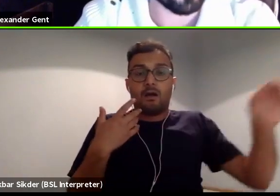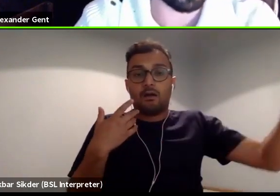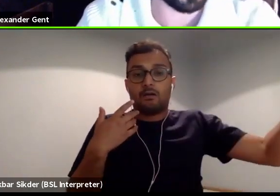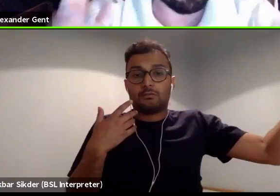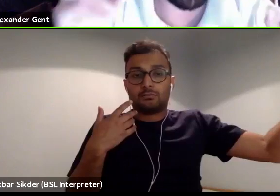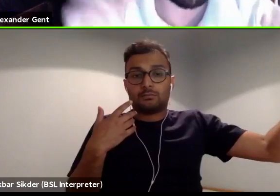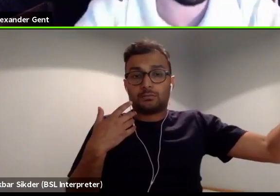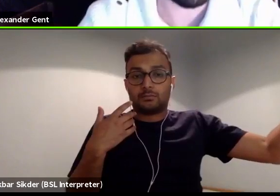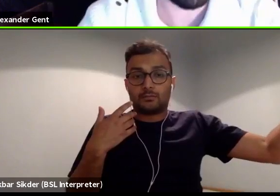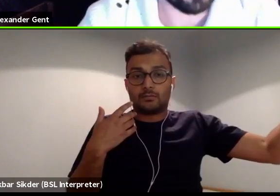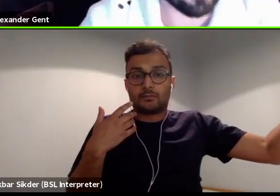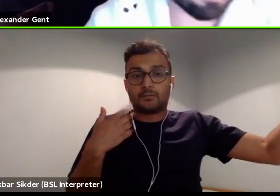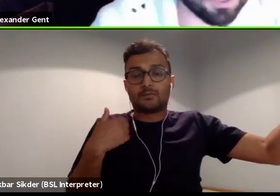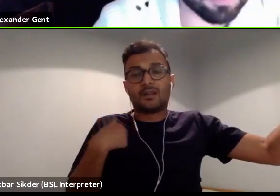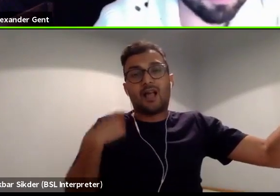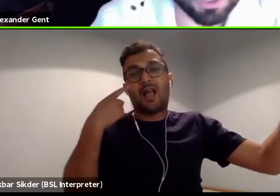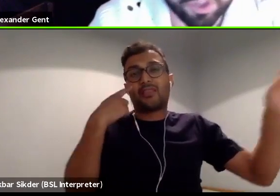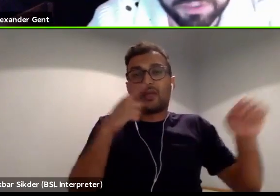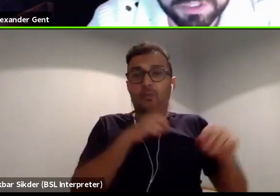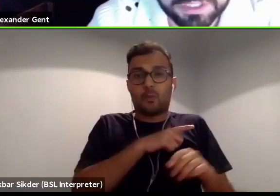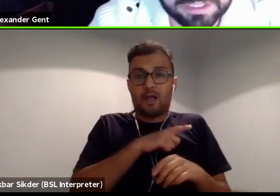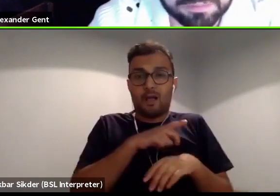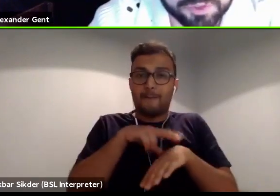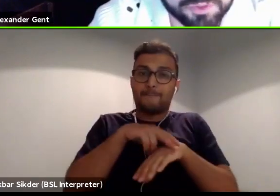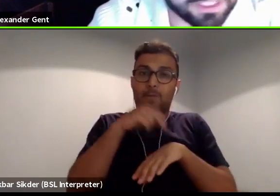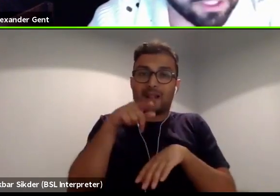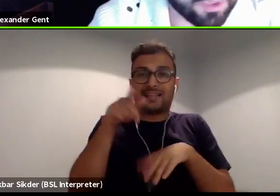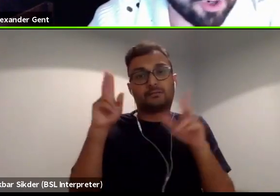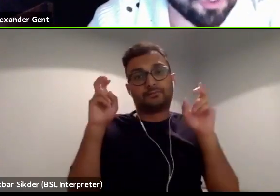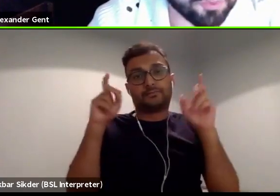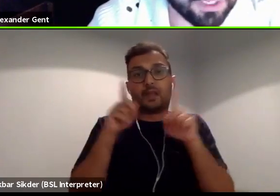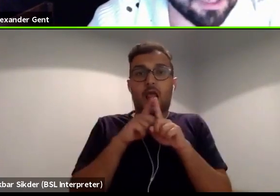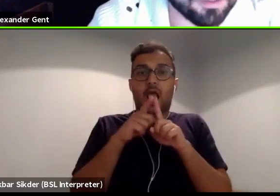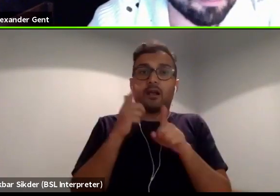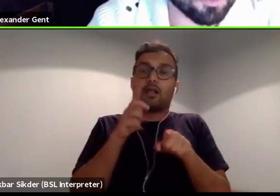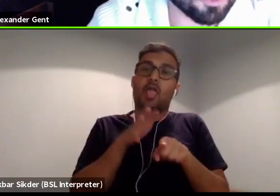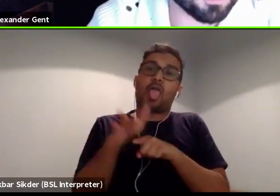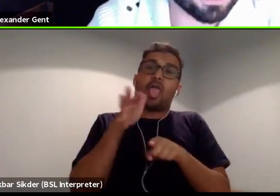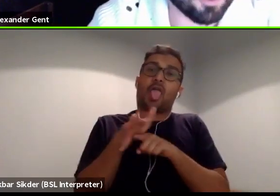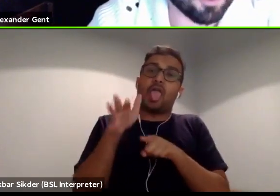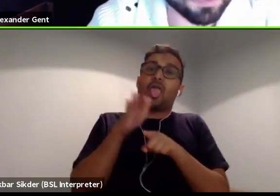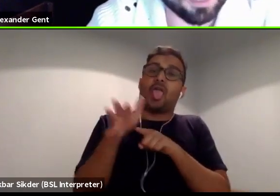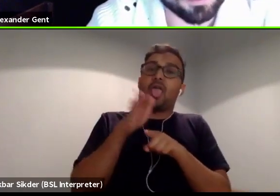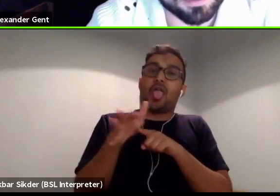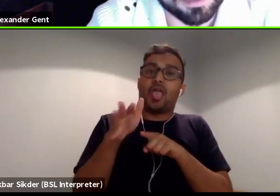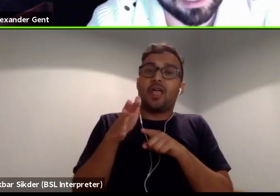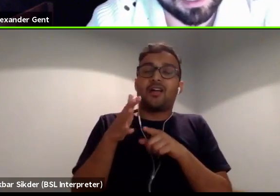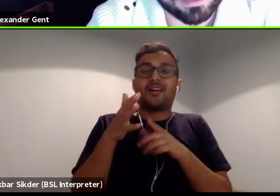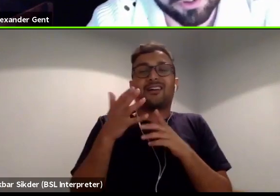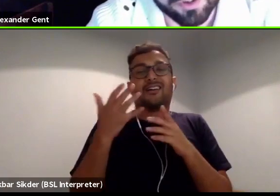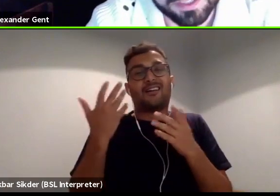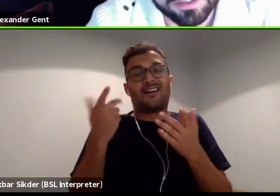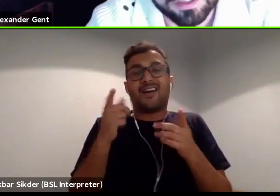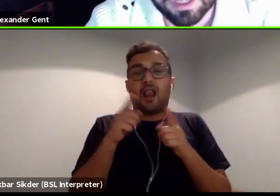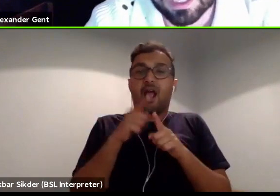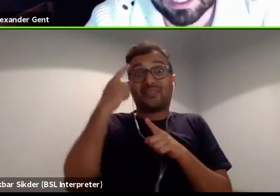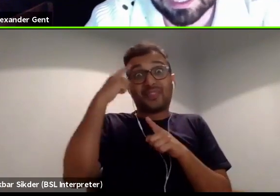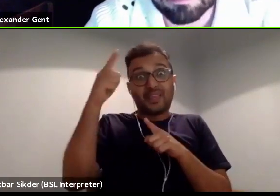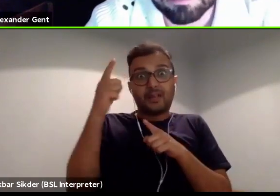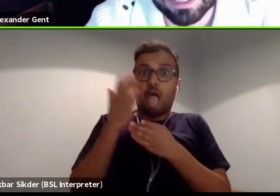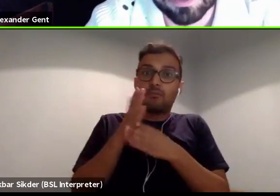due to banter, in inverted commas, which we see quite often, where Muslims are stereotyped as